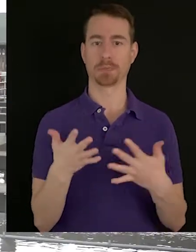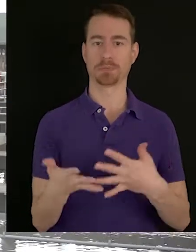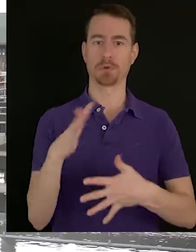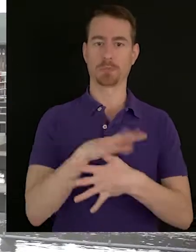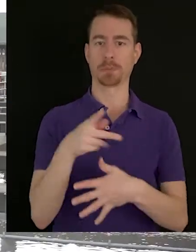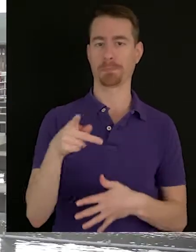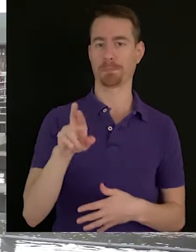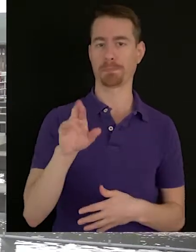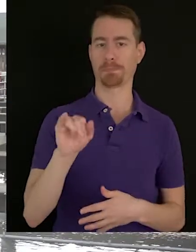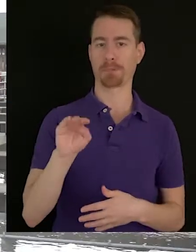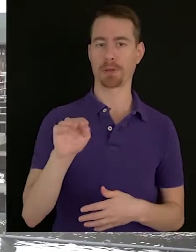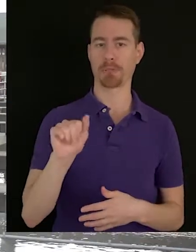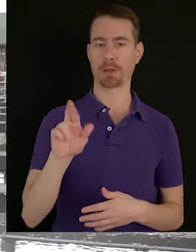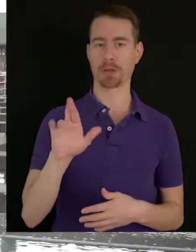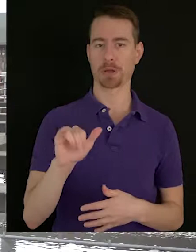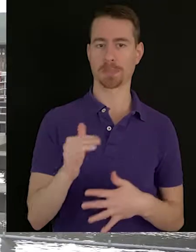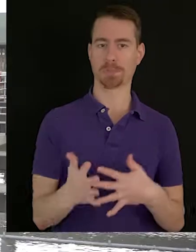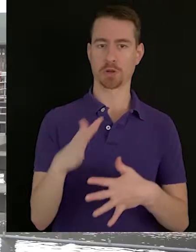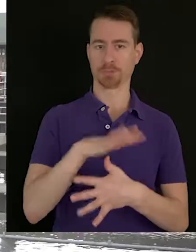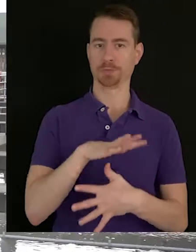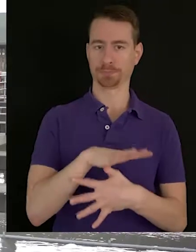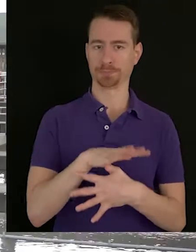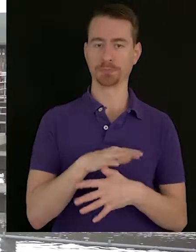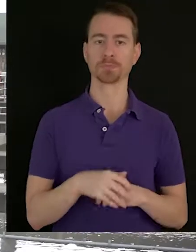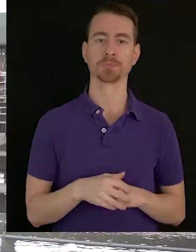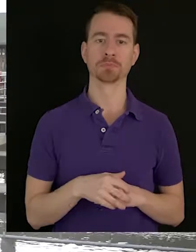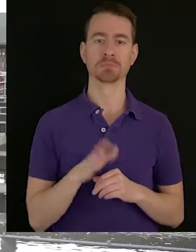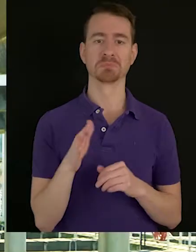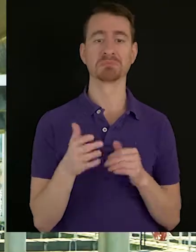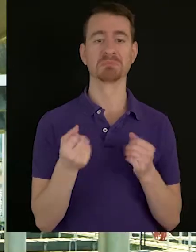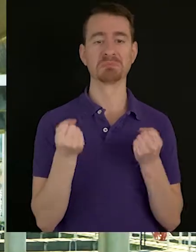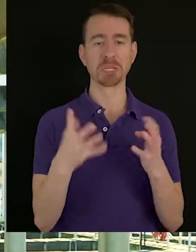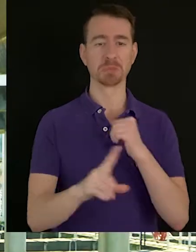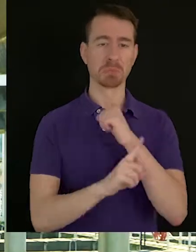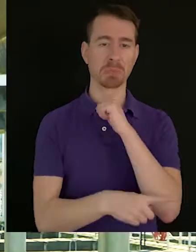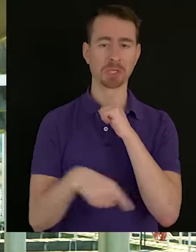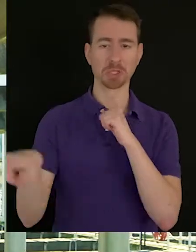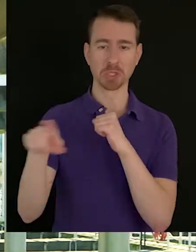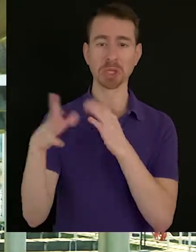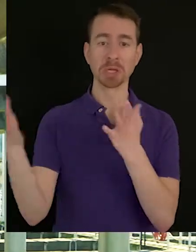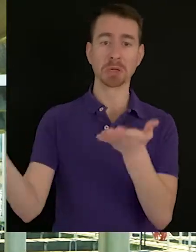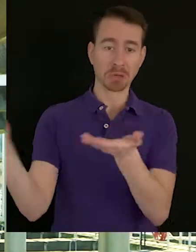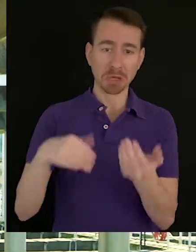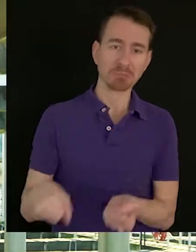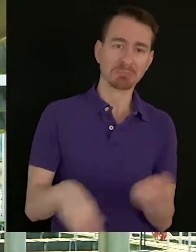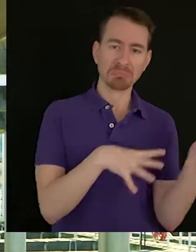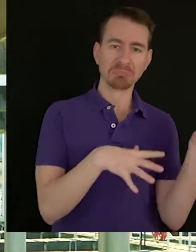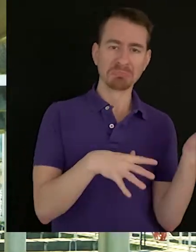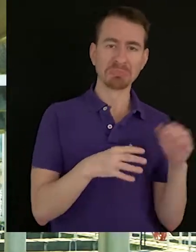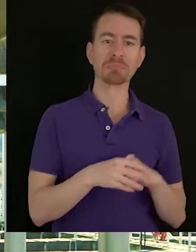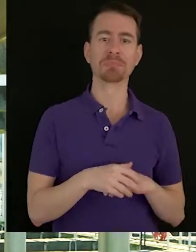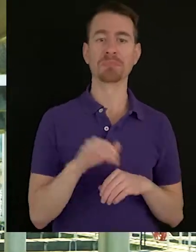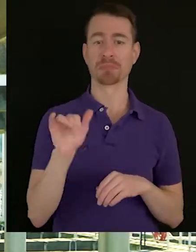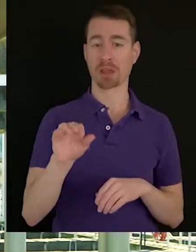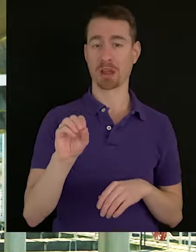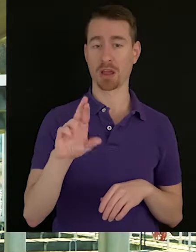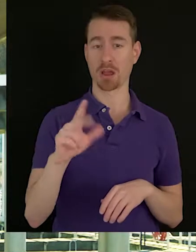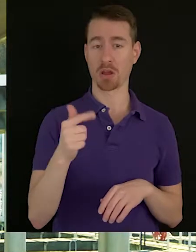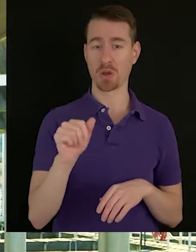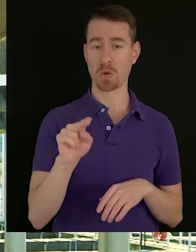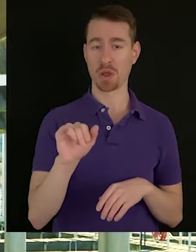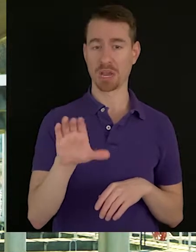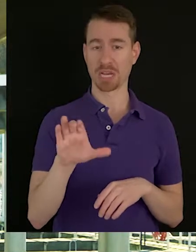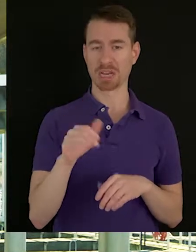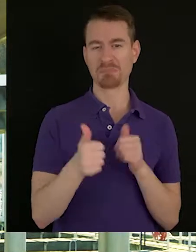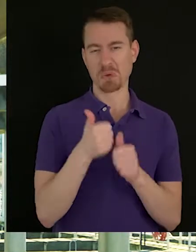called primary treatment. Nearly all of the trash is out of the water now, so the next task is to work on removing the organic